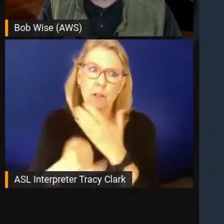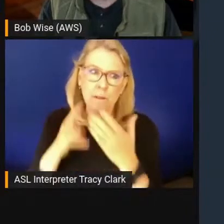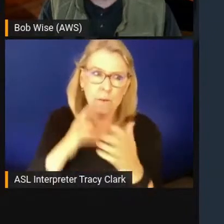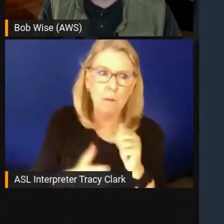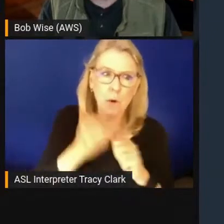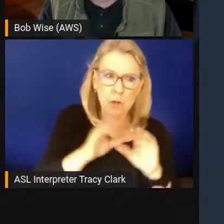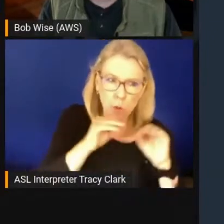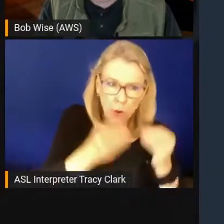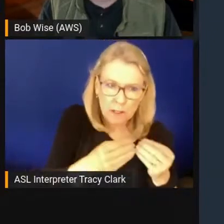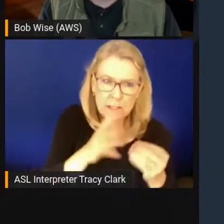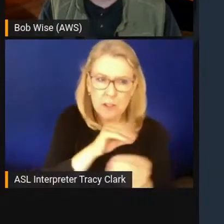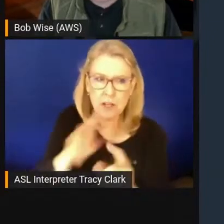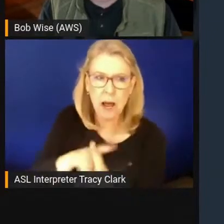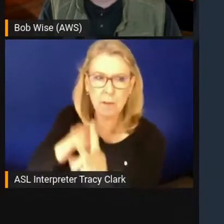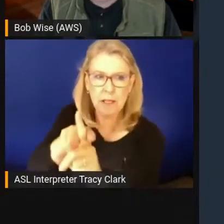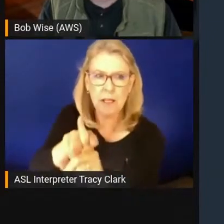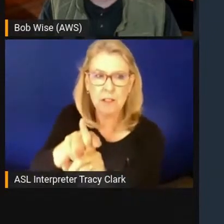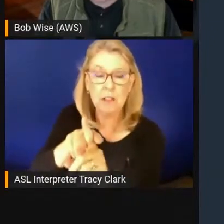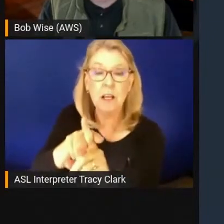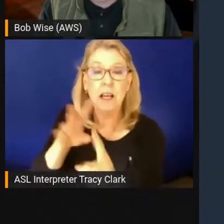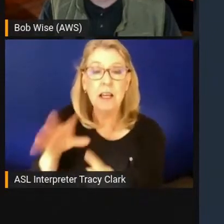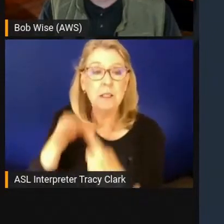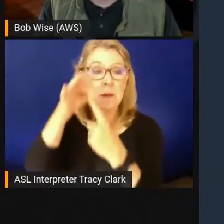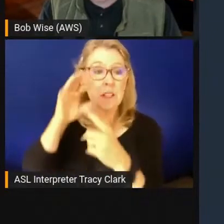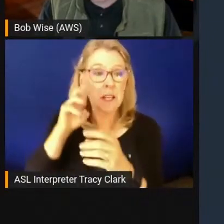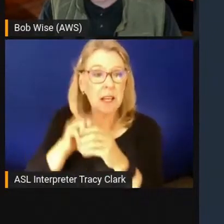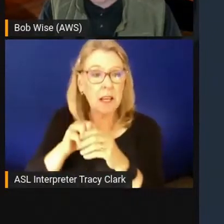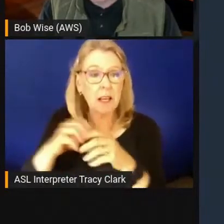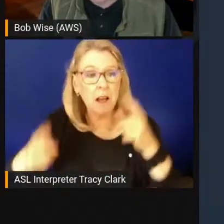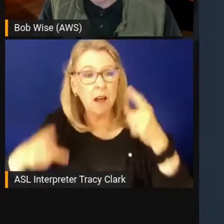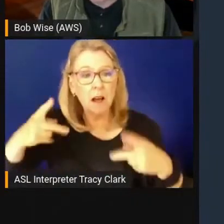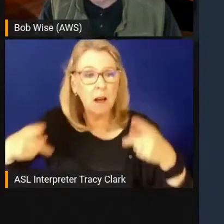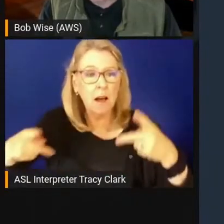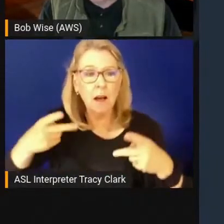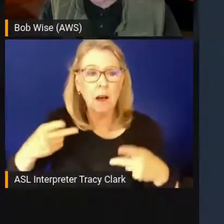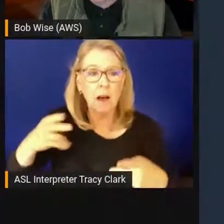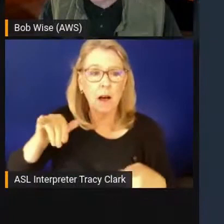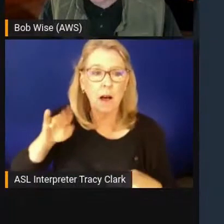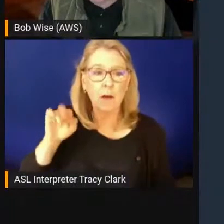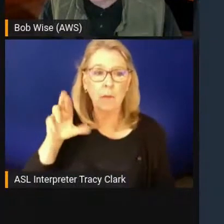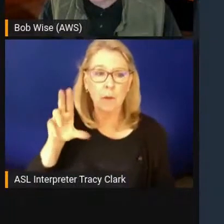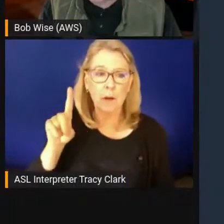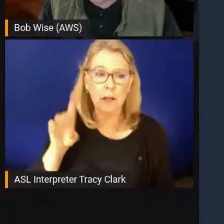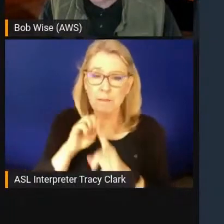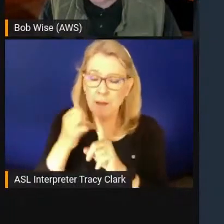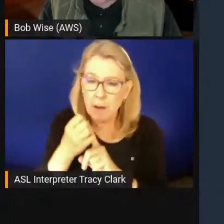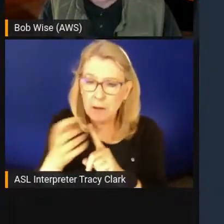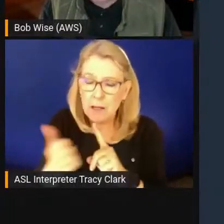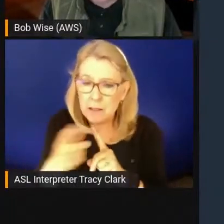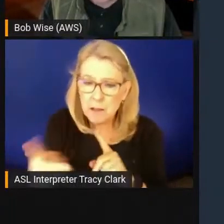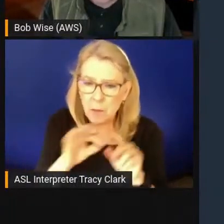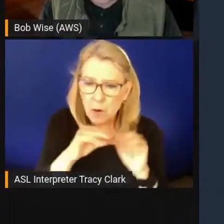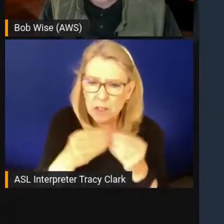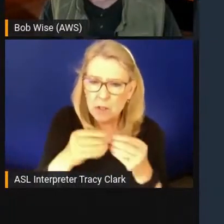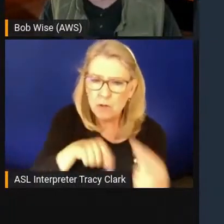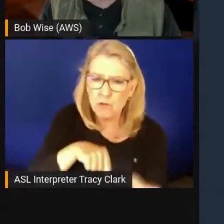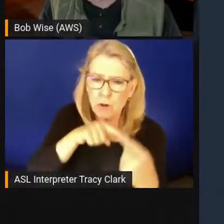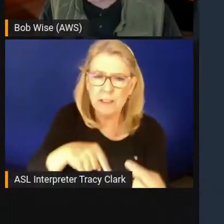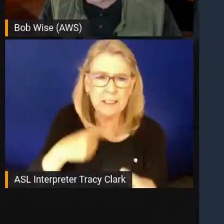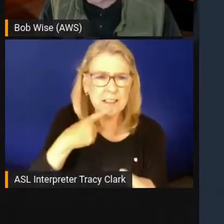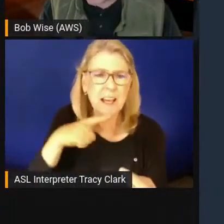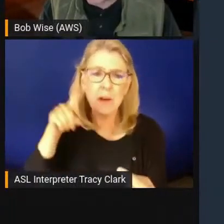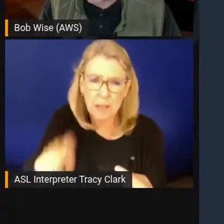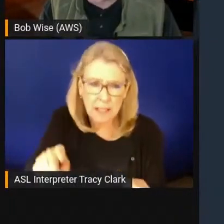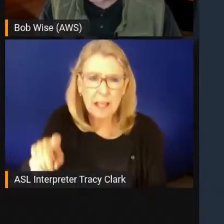especially in an environment, a hybrid environment, some enterprises are struggling to allocate unique public and private IPv4 addresses that